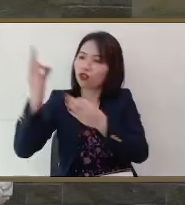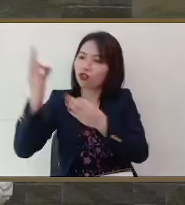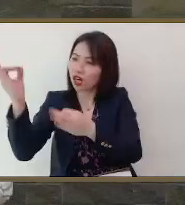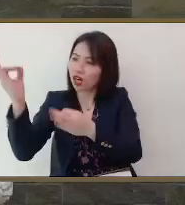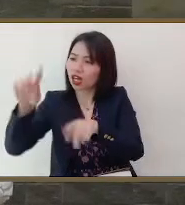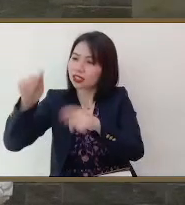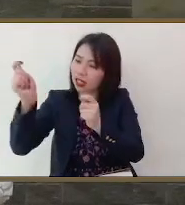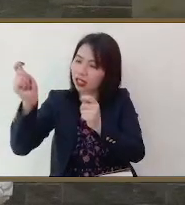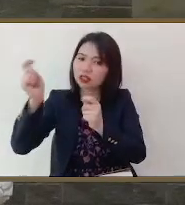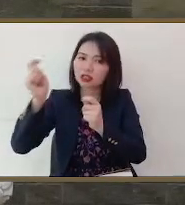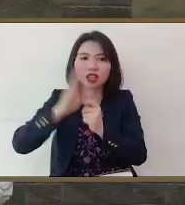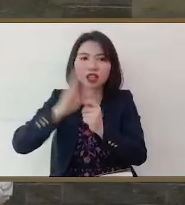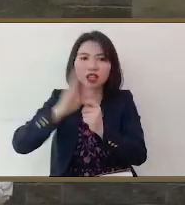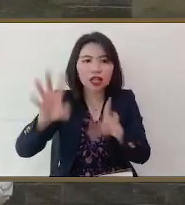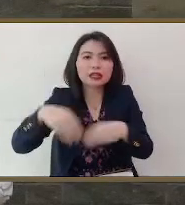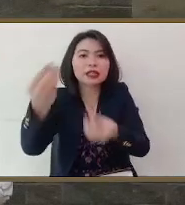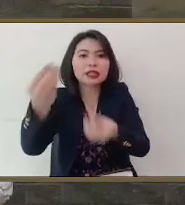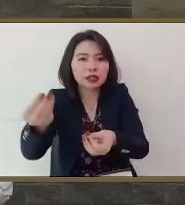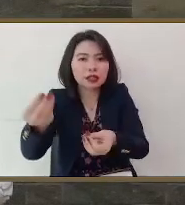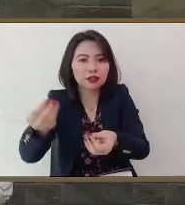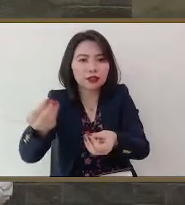Give and it shall be given unto you.